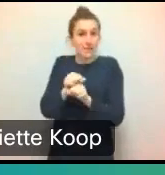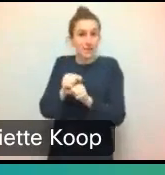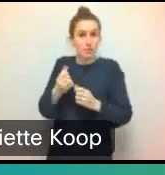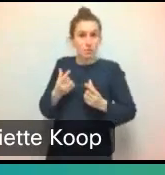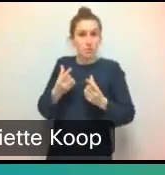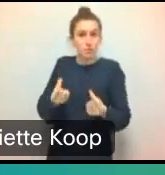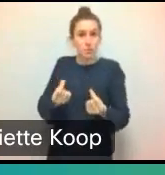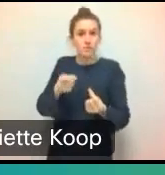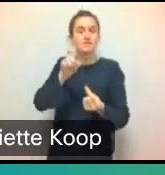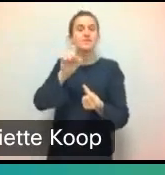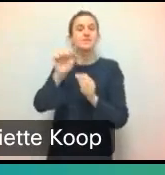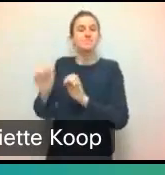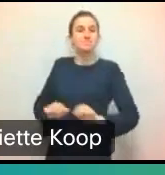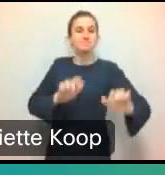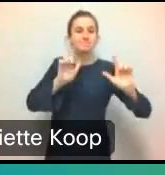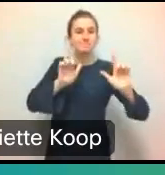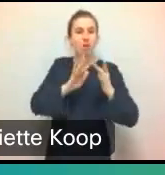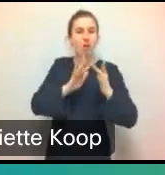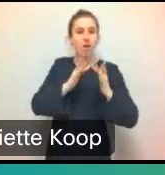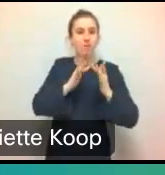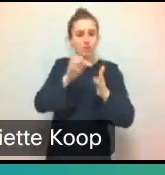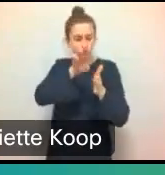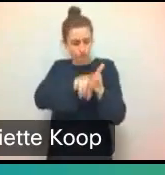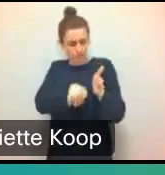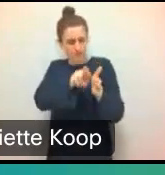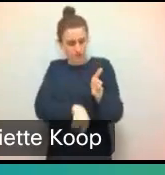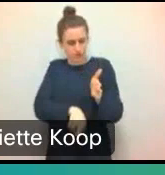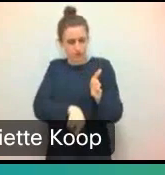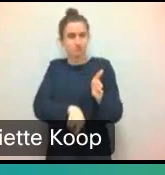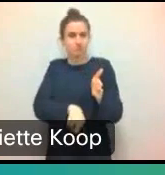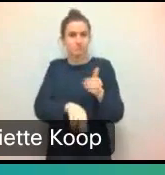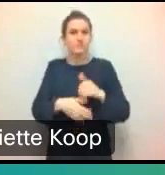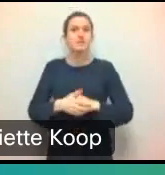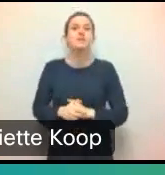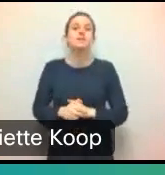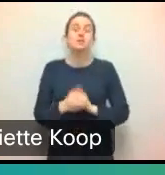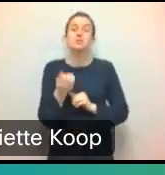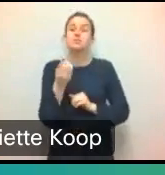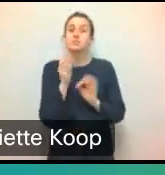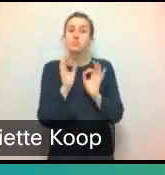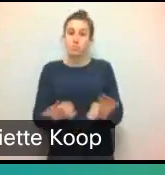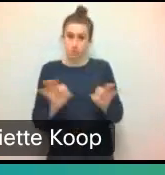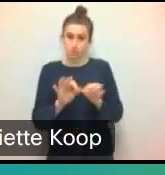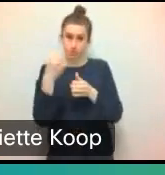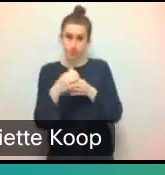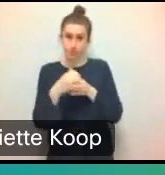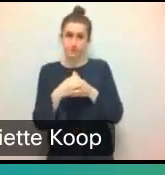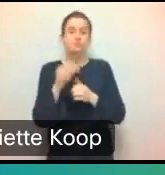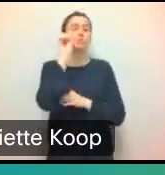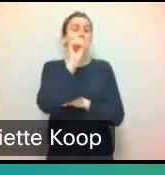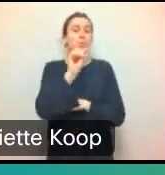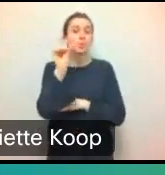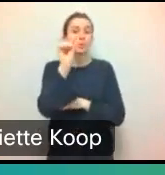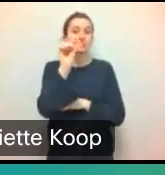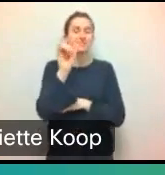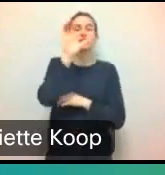online and you're going to start Googling. So a couple of things to keep in mind as we go, and that is Google is a search engine and